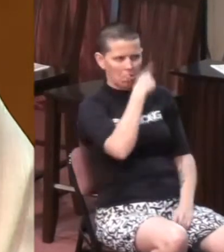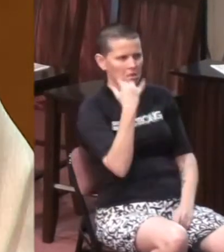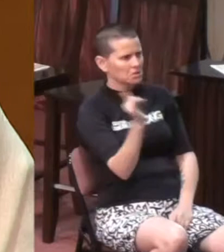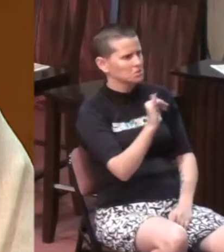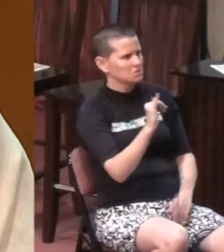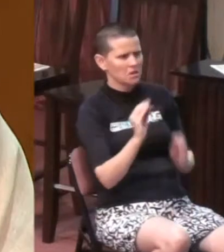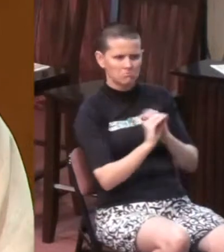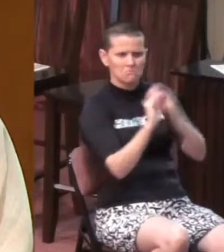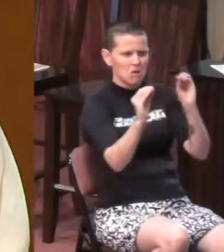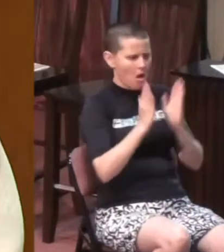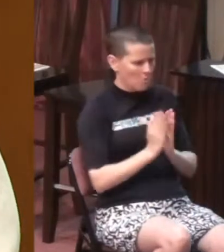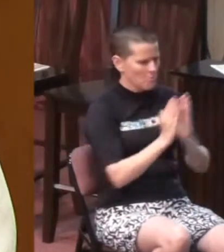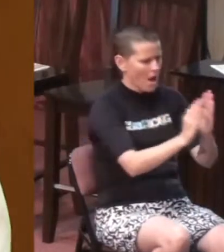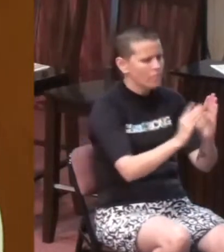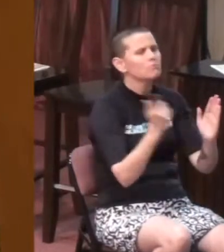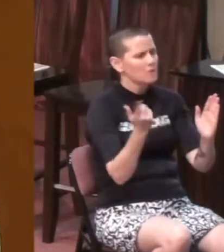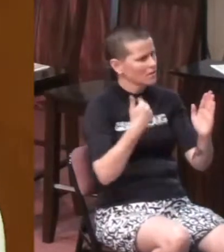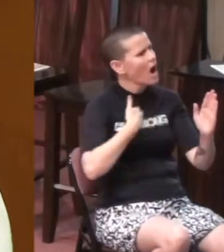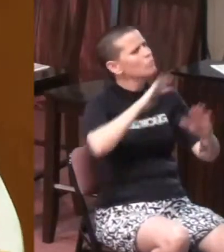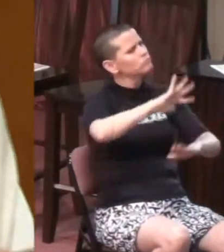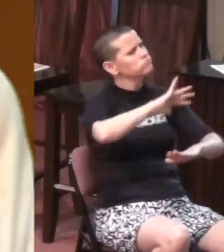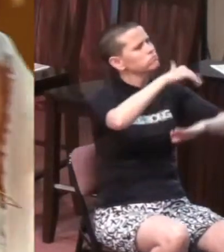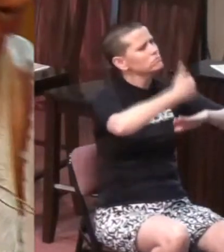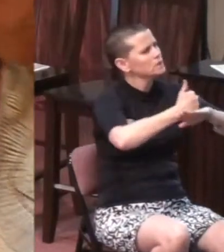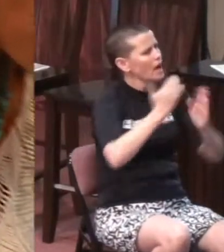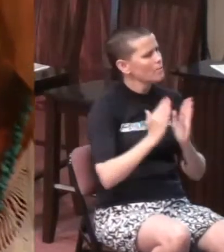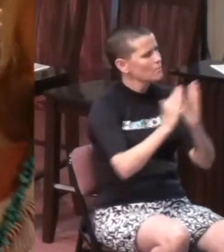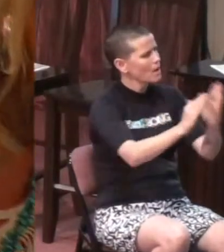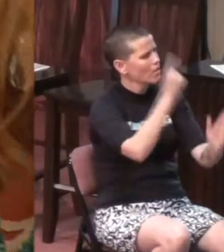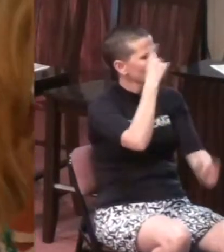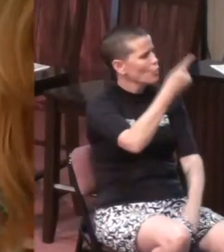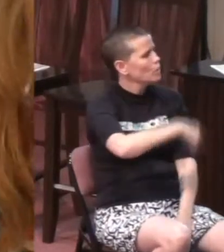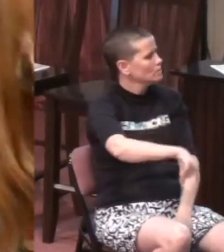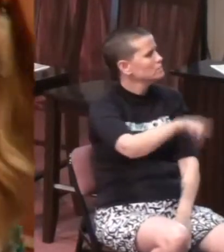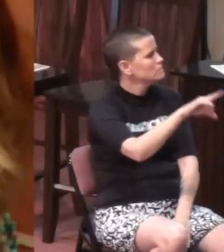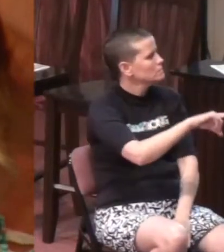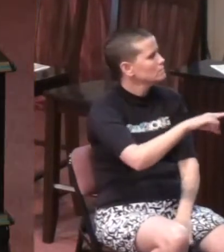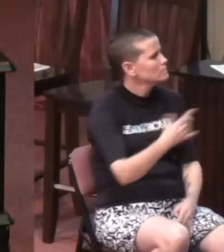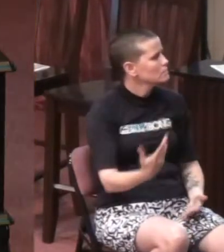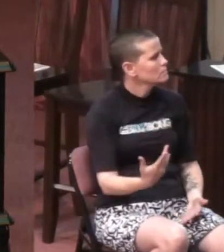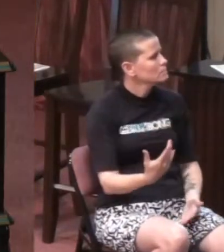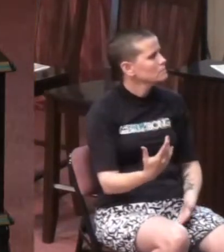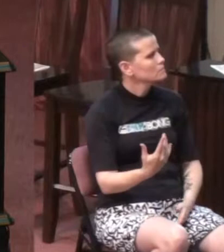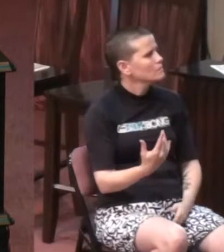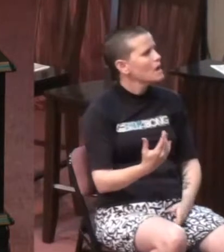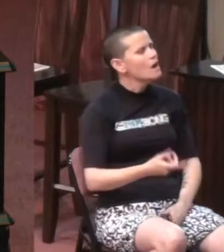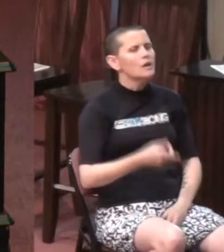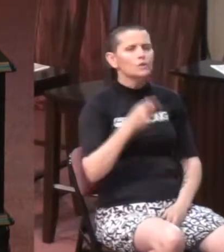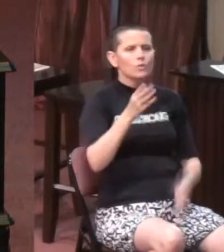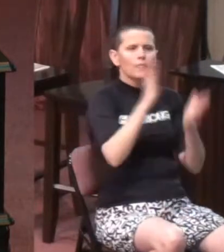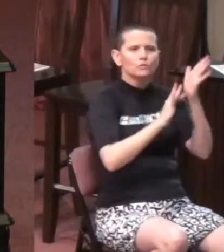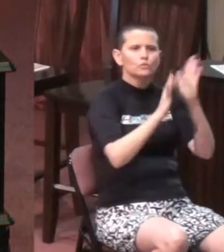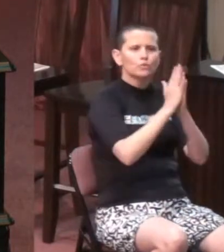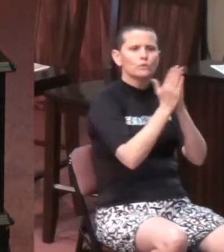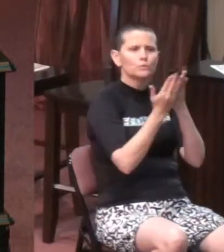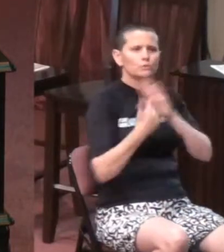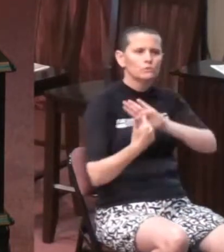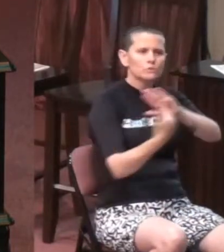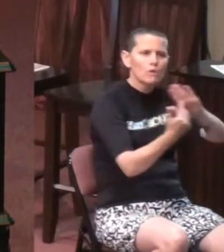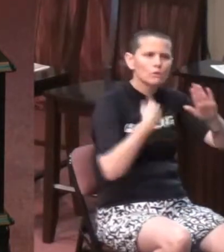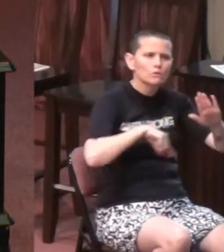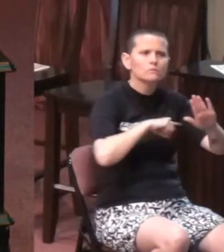is a powerful presence that is our providence, that is providing our pathway